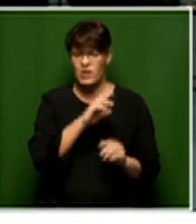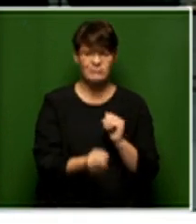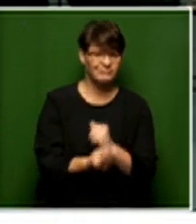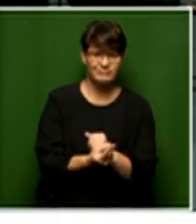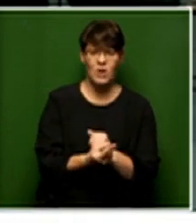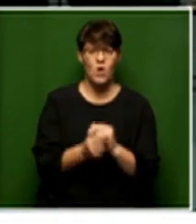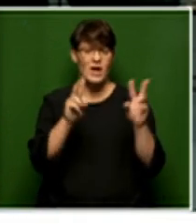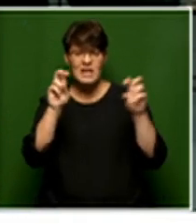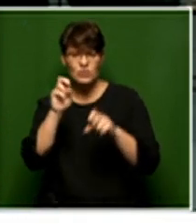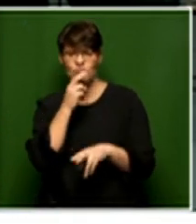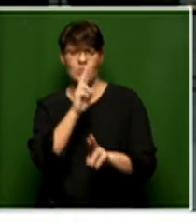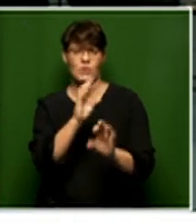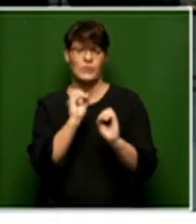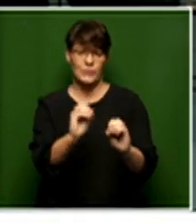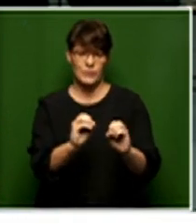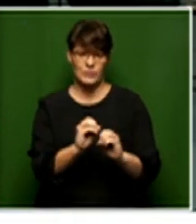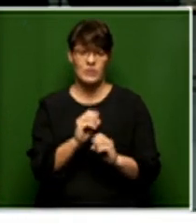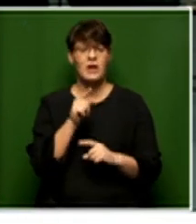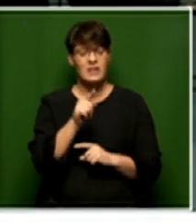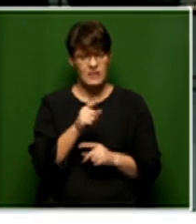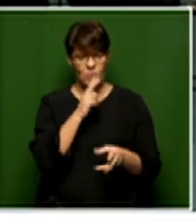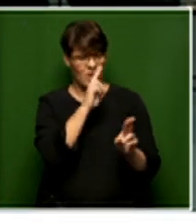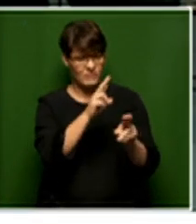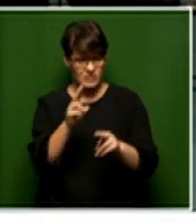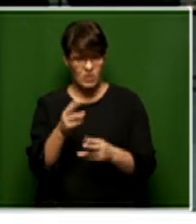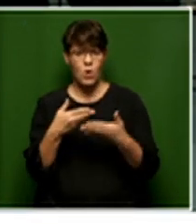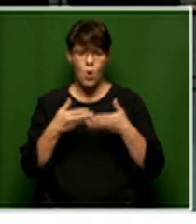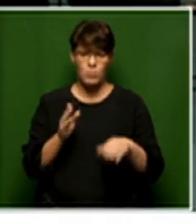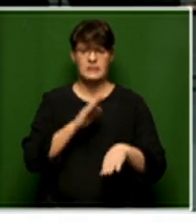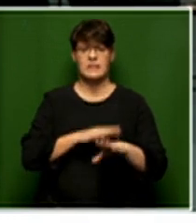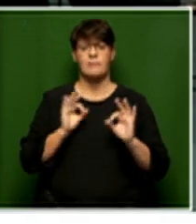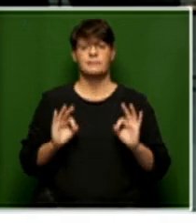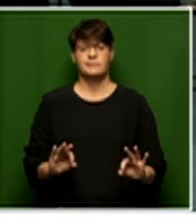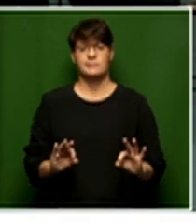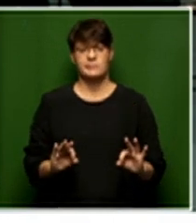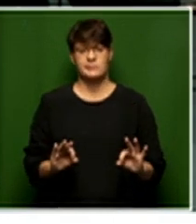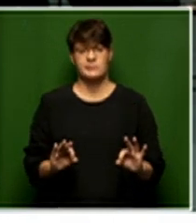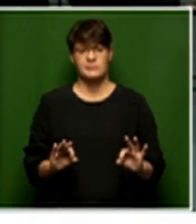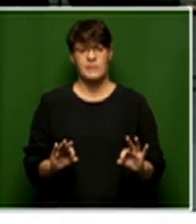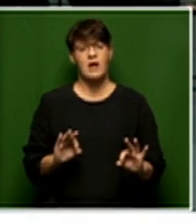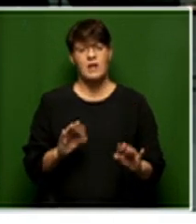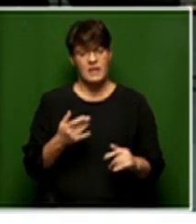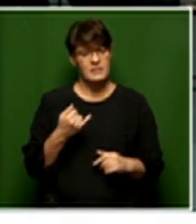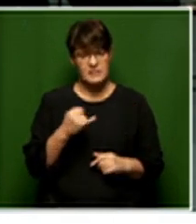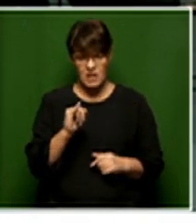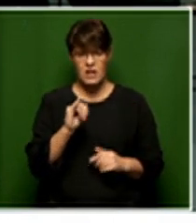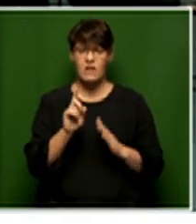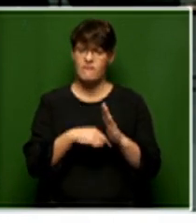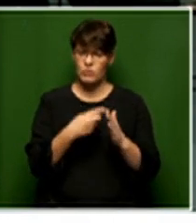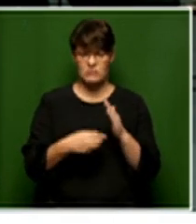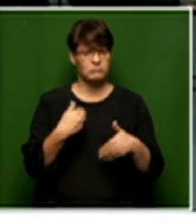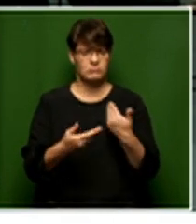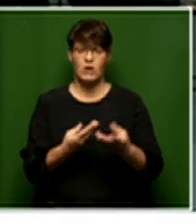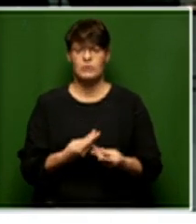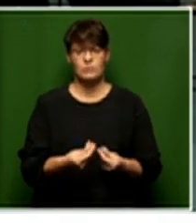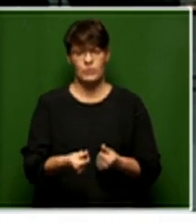or issues reported so far. The voting stations that we visited all opened on time, and the voting is progressing